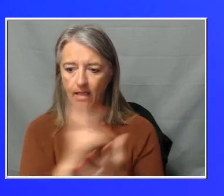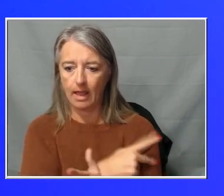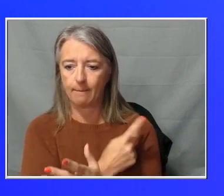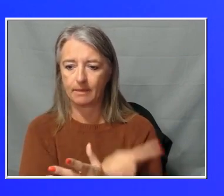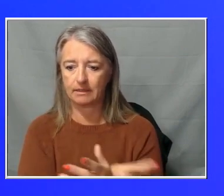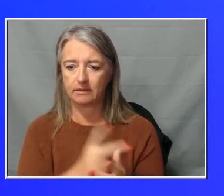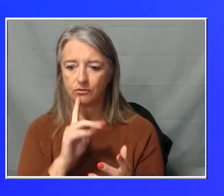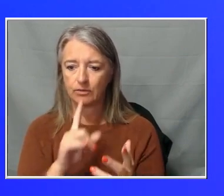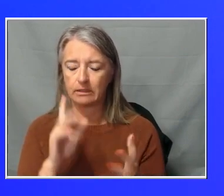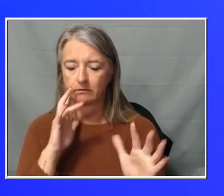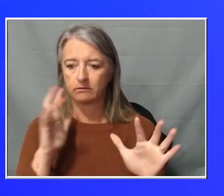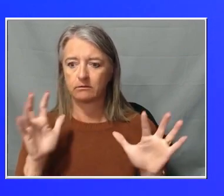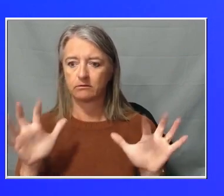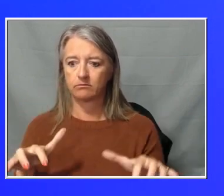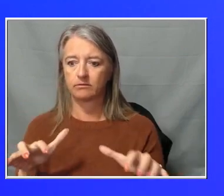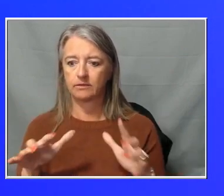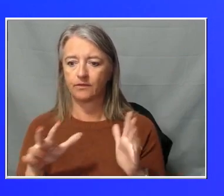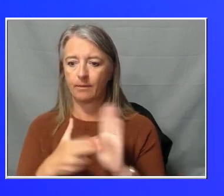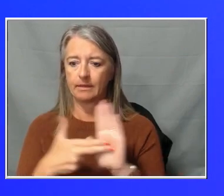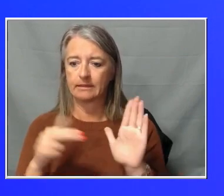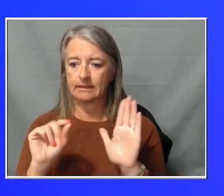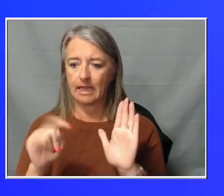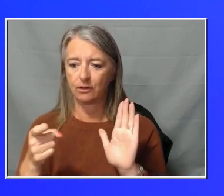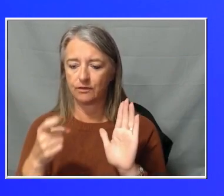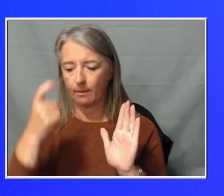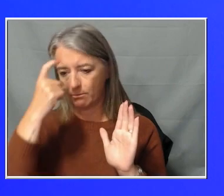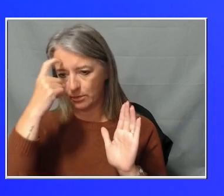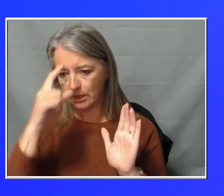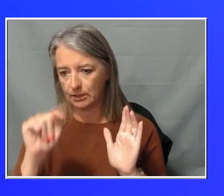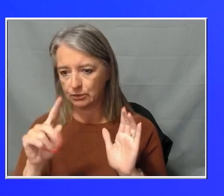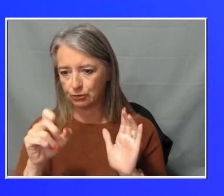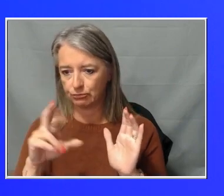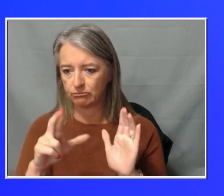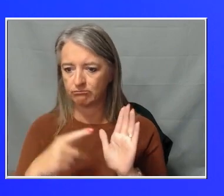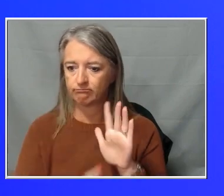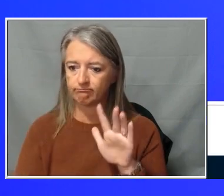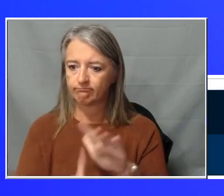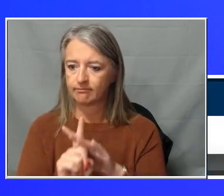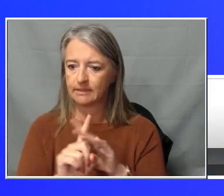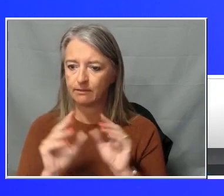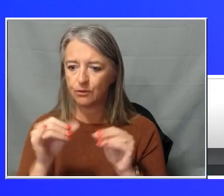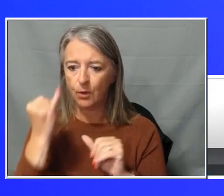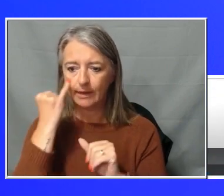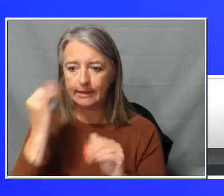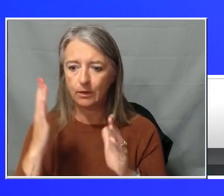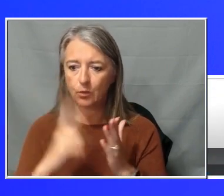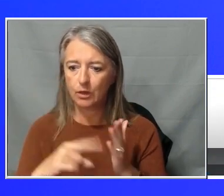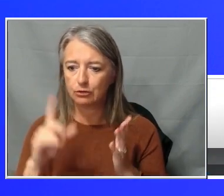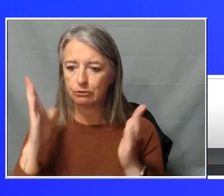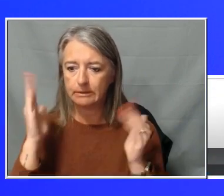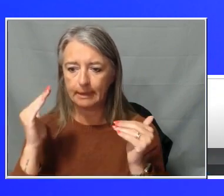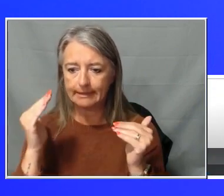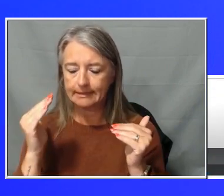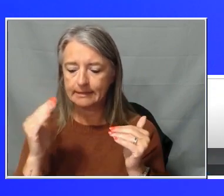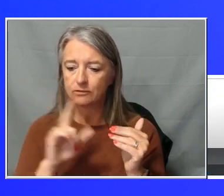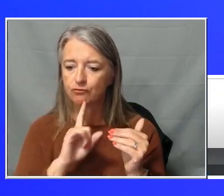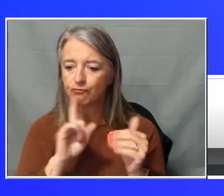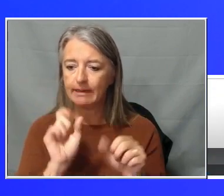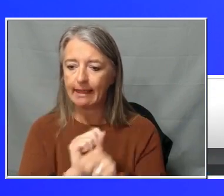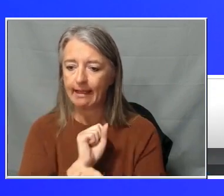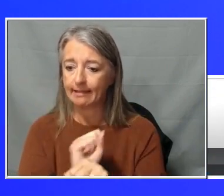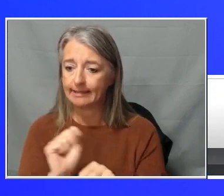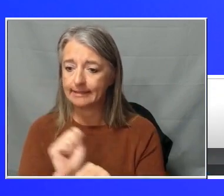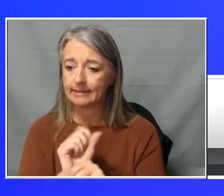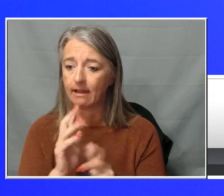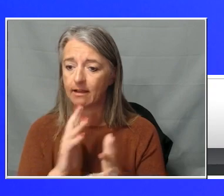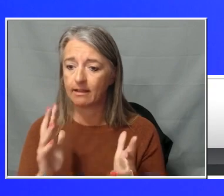devastated by the diagnosis of a brain tumor. Just show up to the clinic and they have no idea what to expect. The reality is that a lot of them